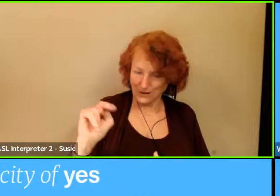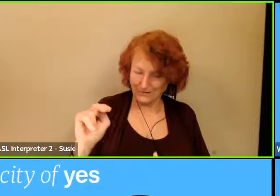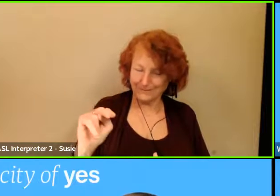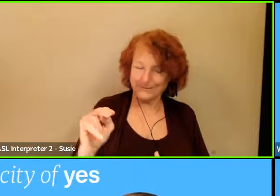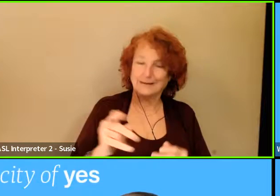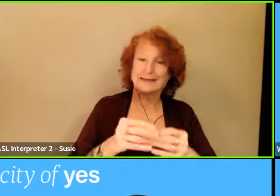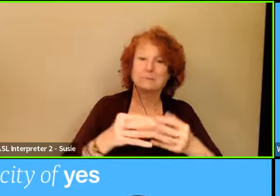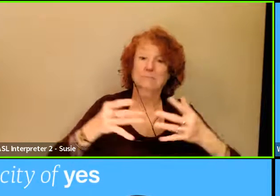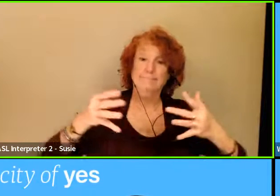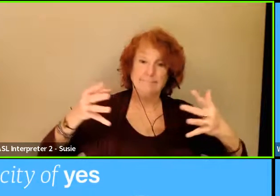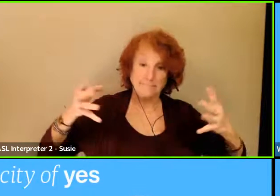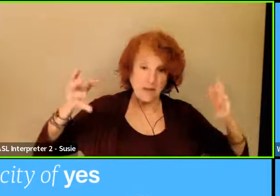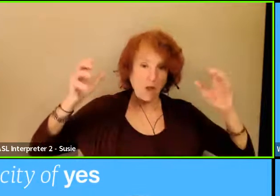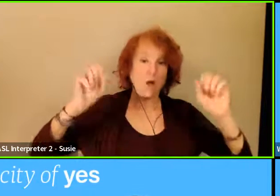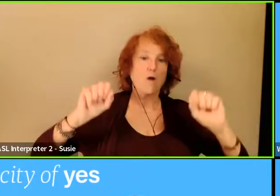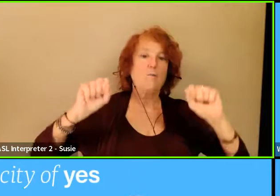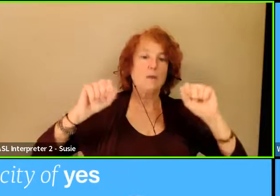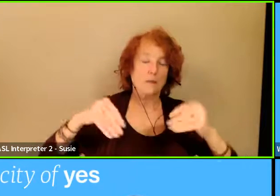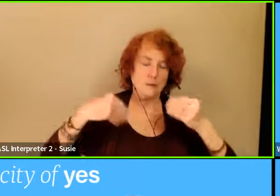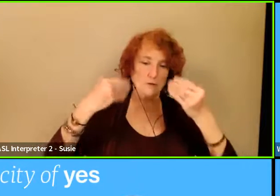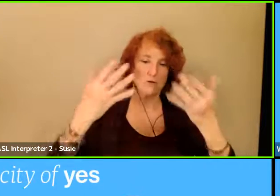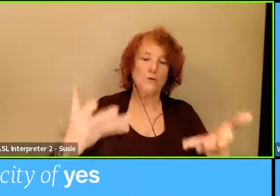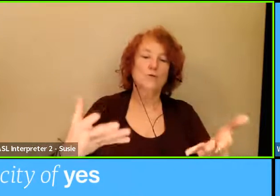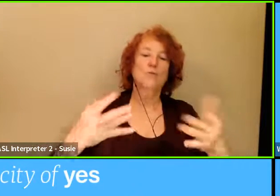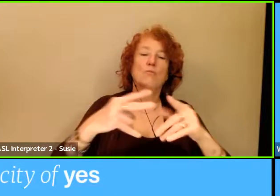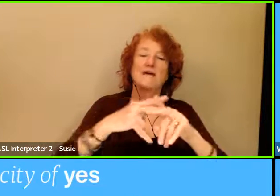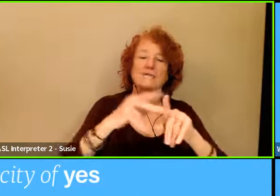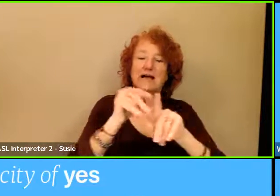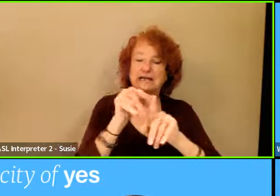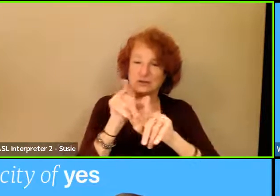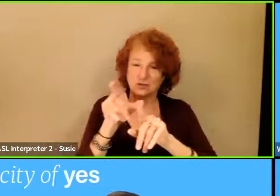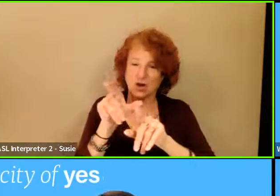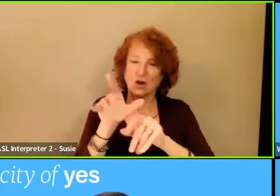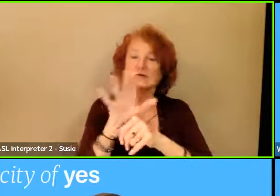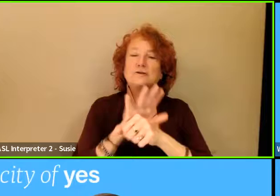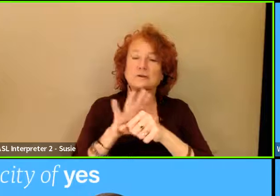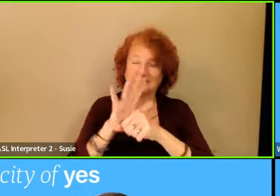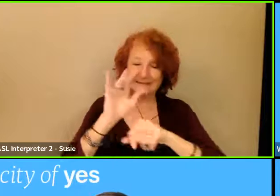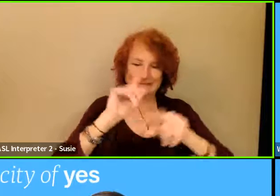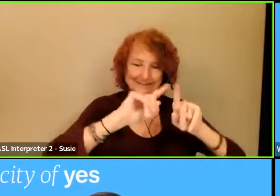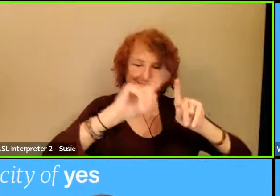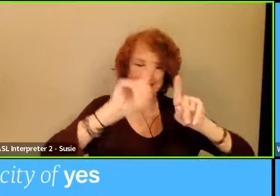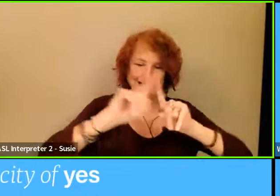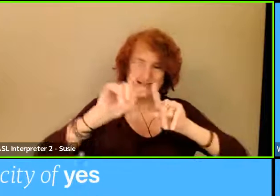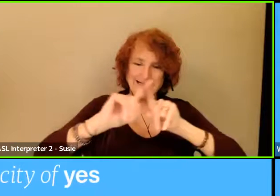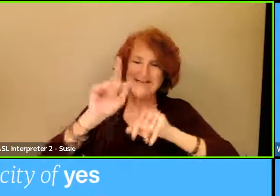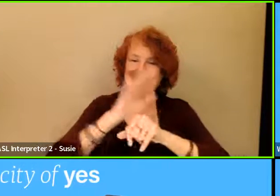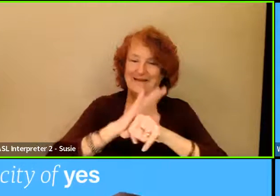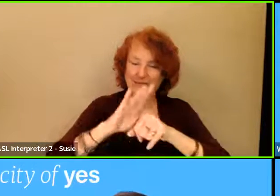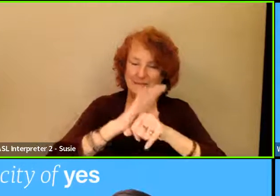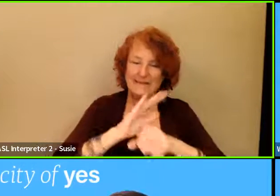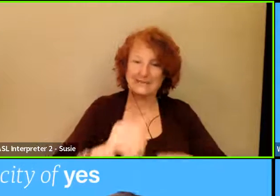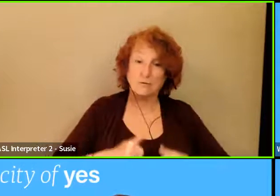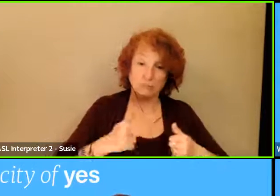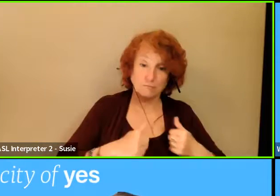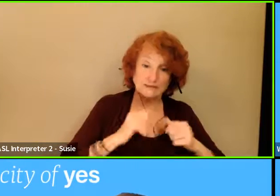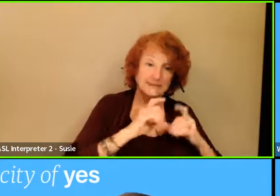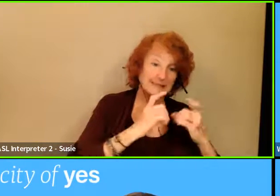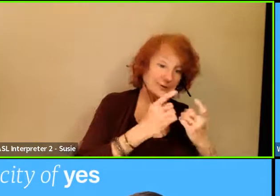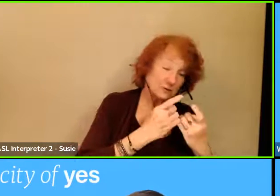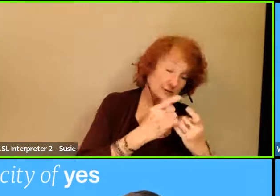expanded our ability to provide charging stations at a range of locations, including, residential districts,